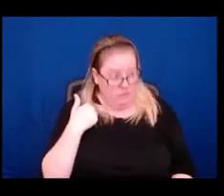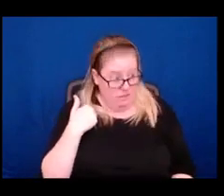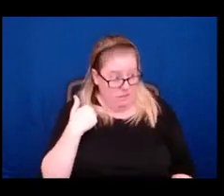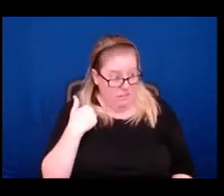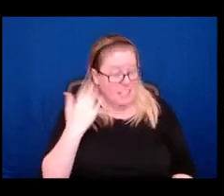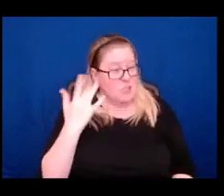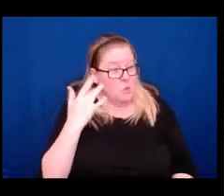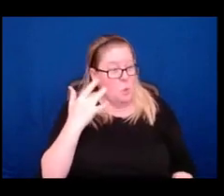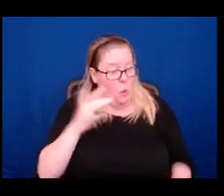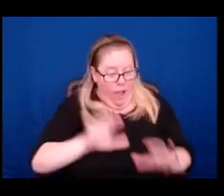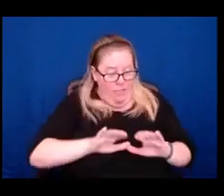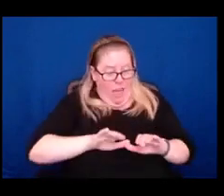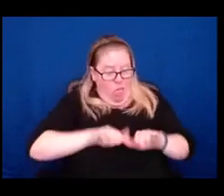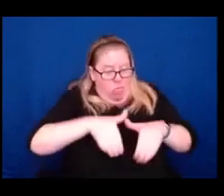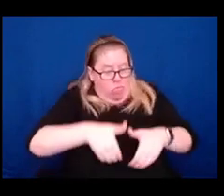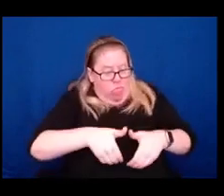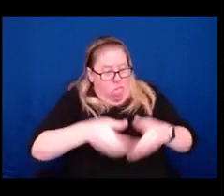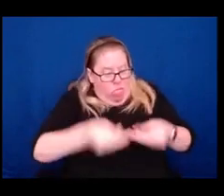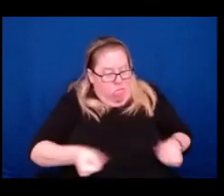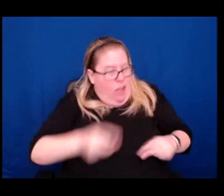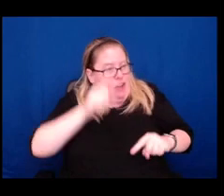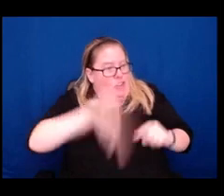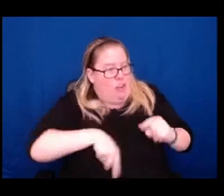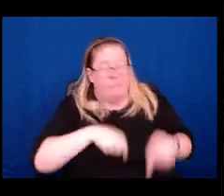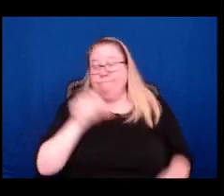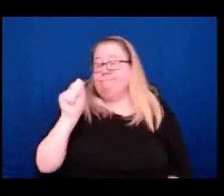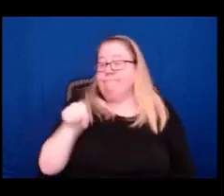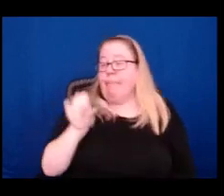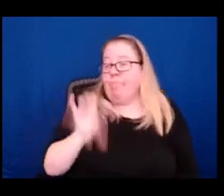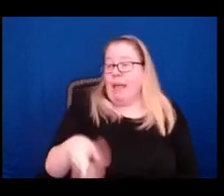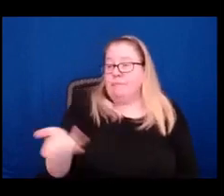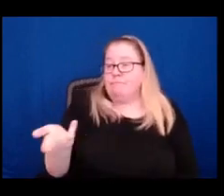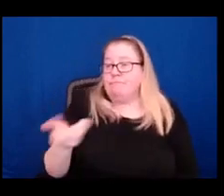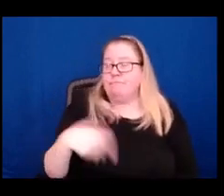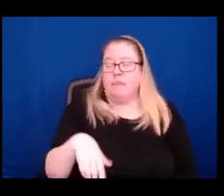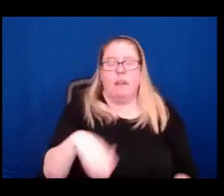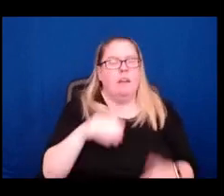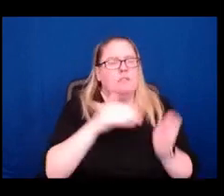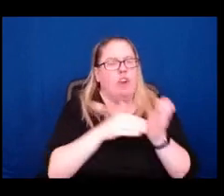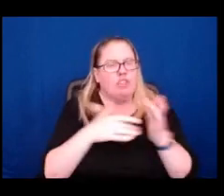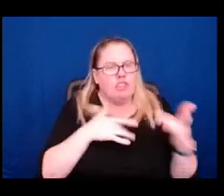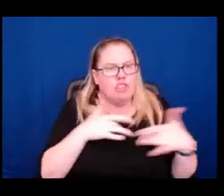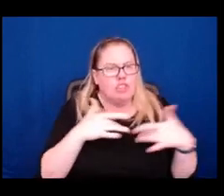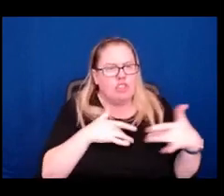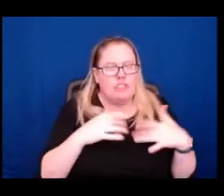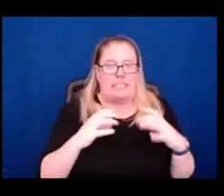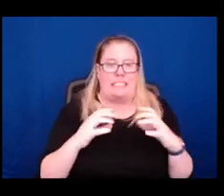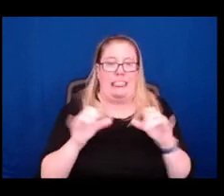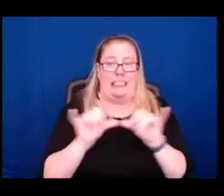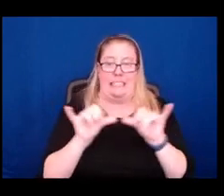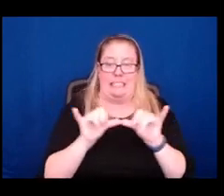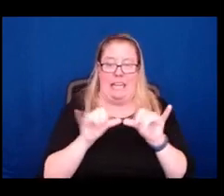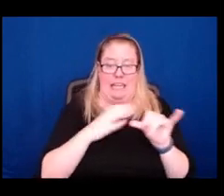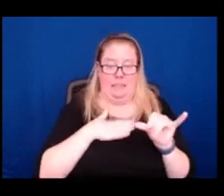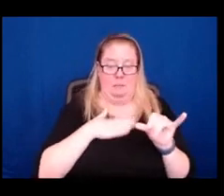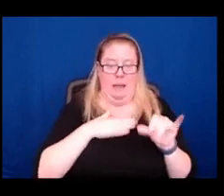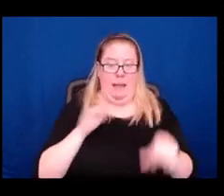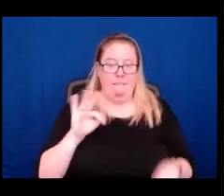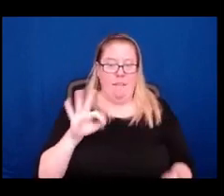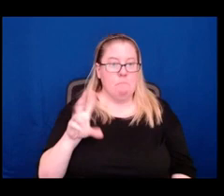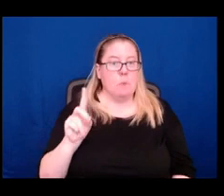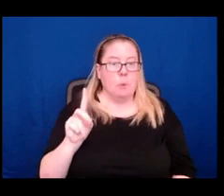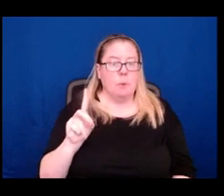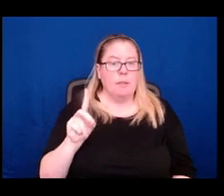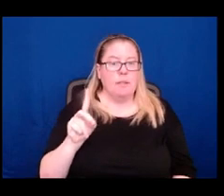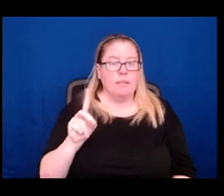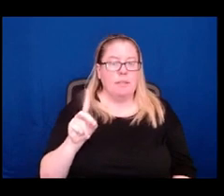said, oh, that's why I couldn't lose the pooch. And she said, yeah, pretty much. And she was very concerned because of the size at the time.